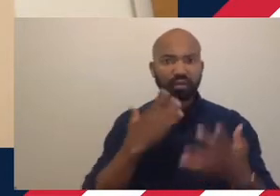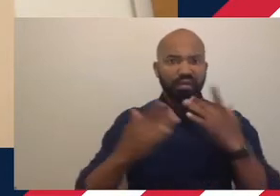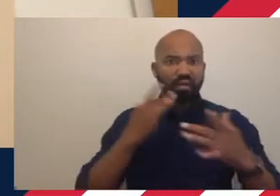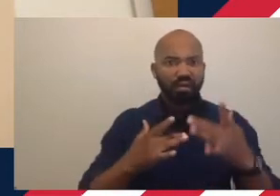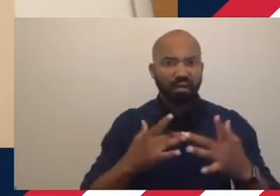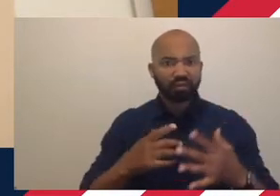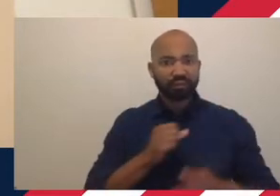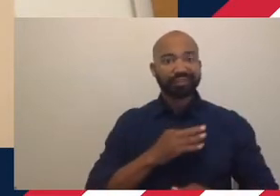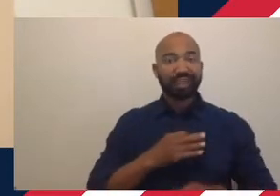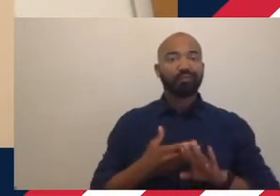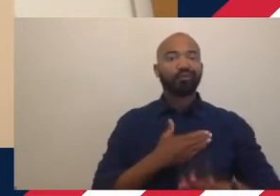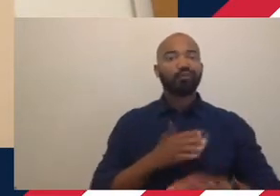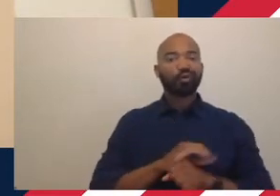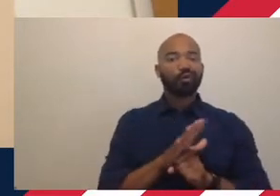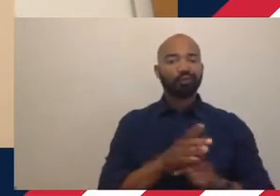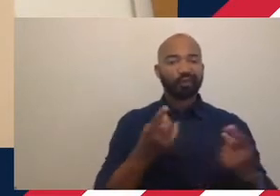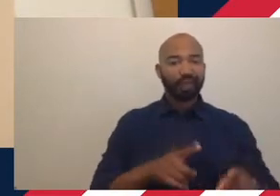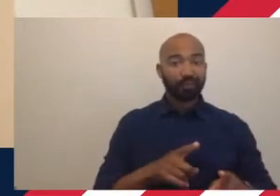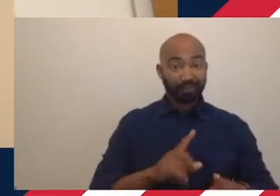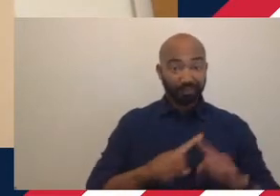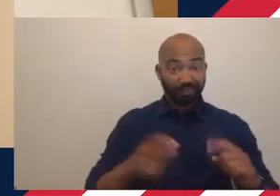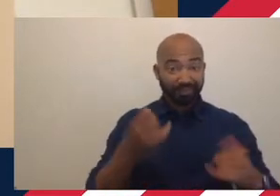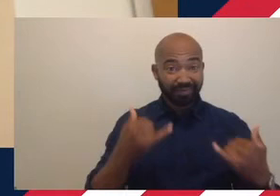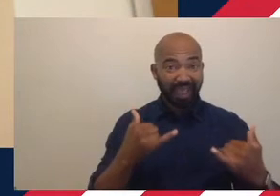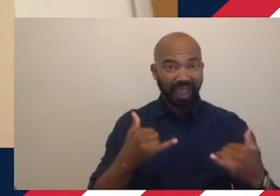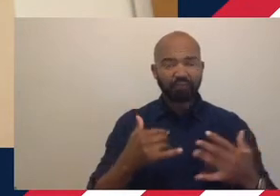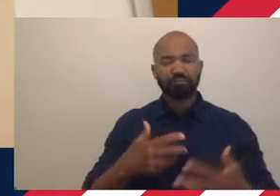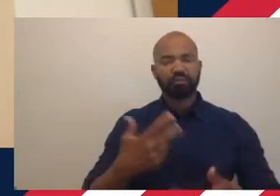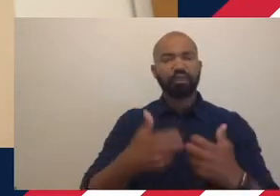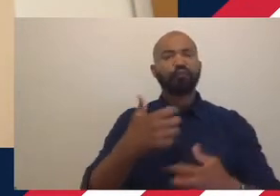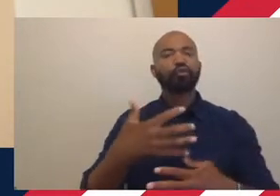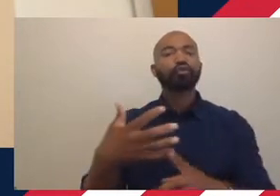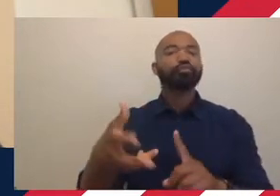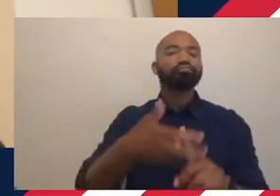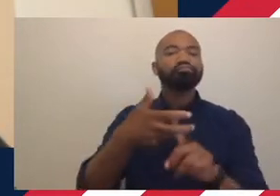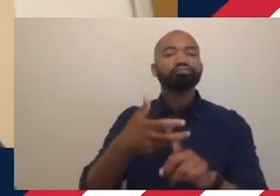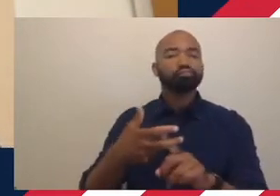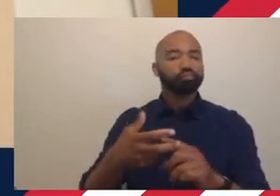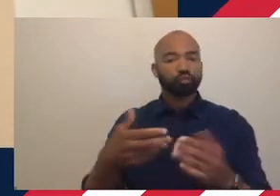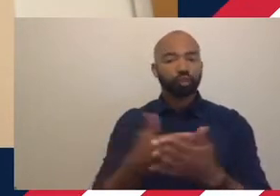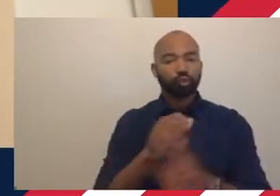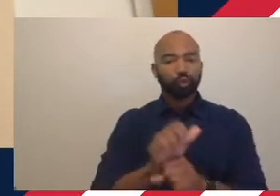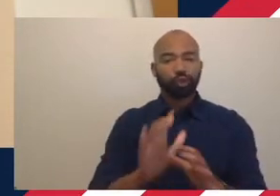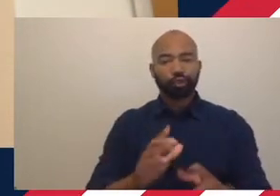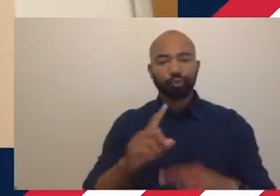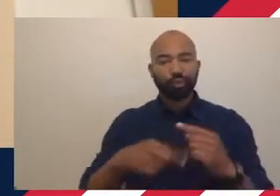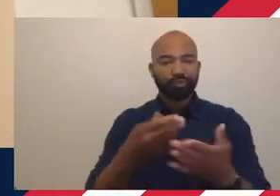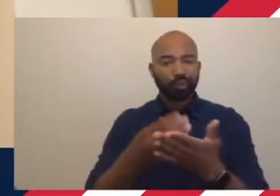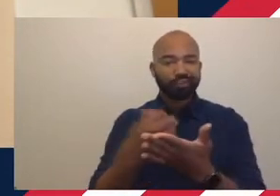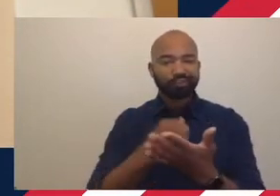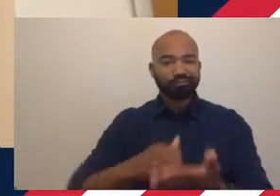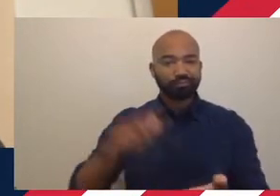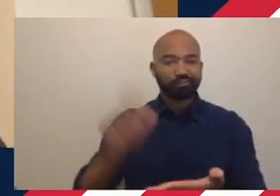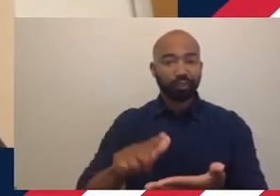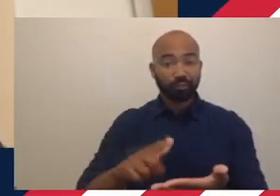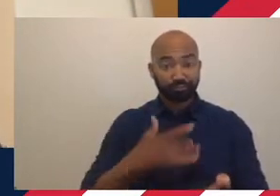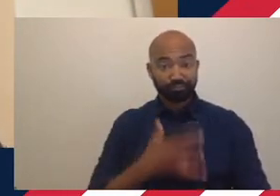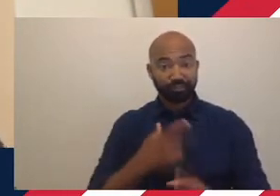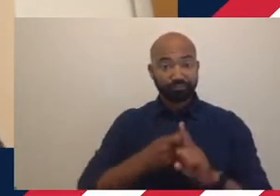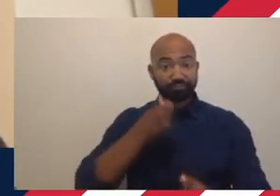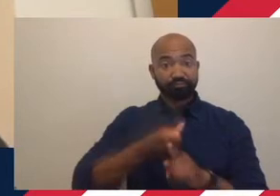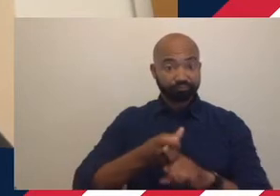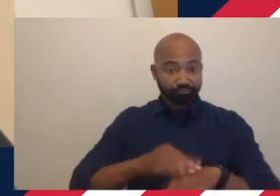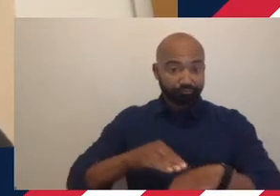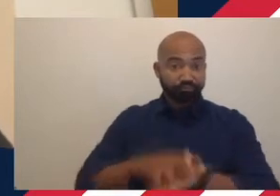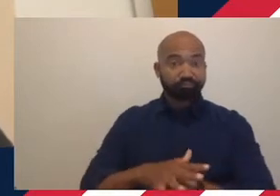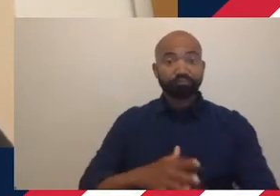COVID-19. So it's no surprise it's hard to recruit new workers when wages are so low. Low wages continue to plague the nursing home industry. It's